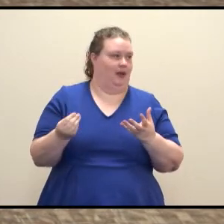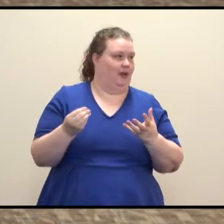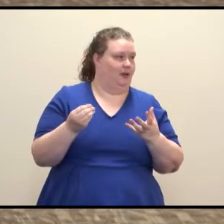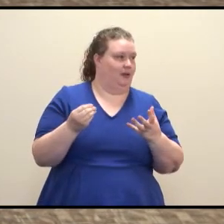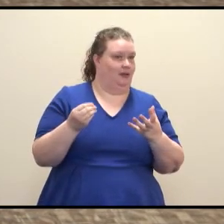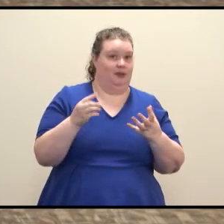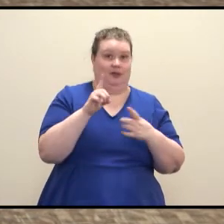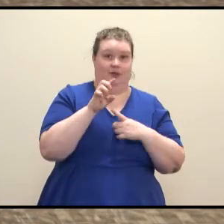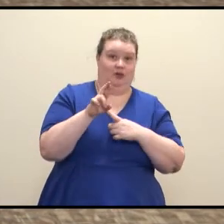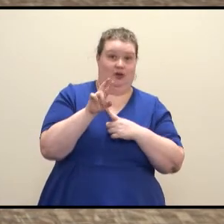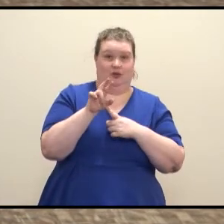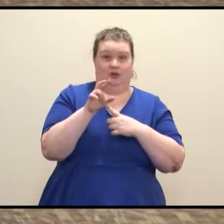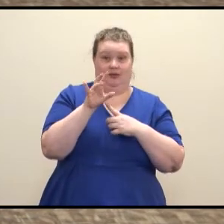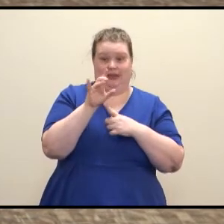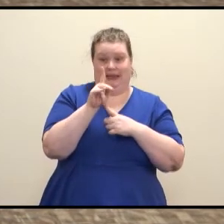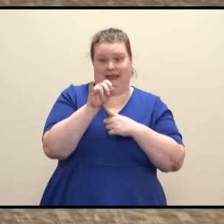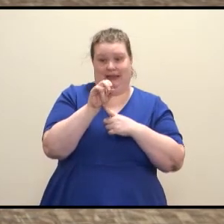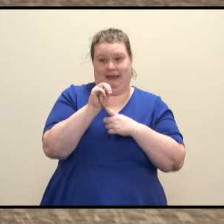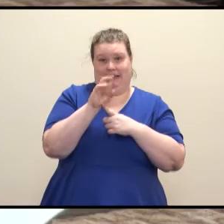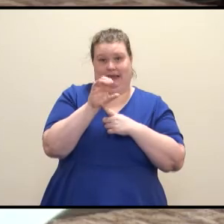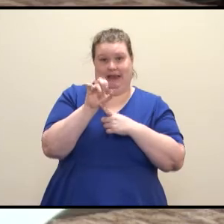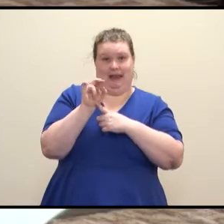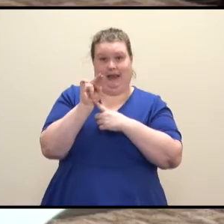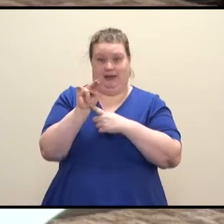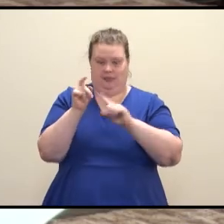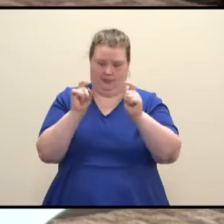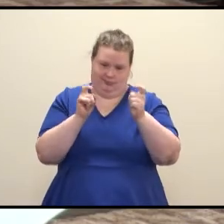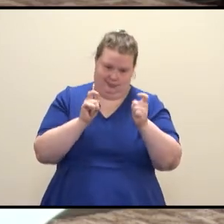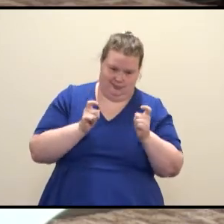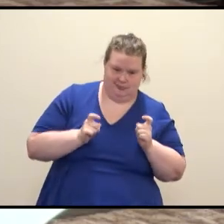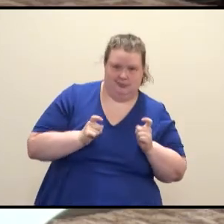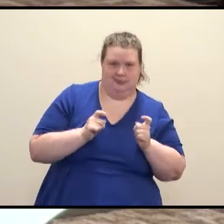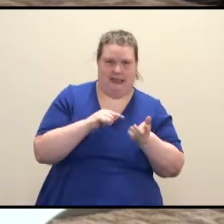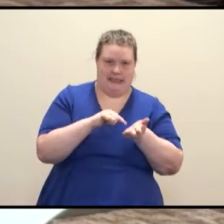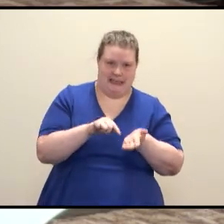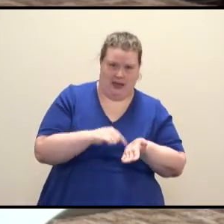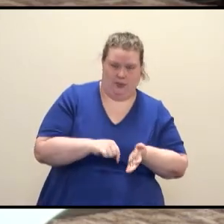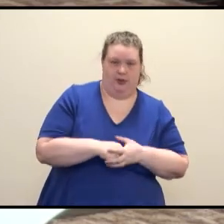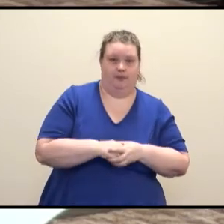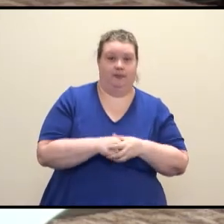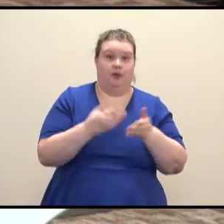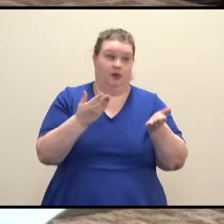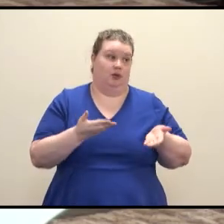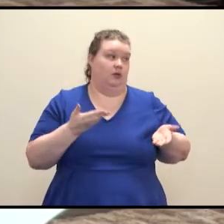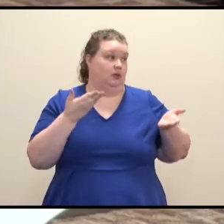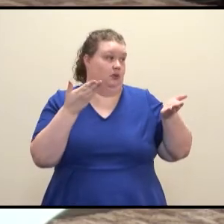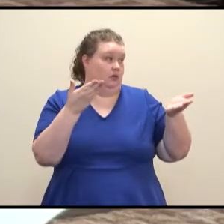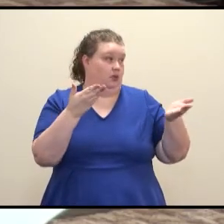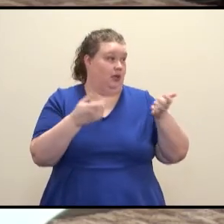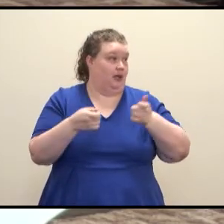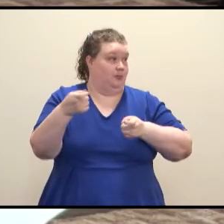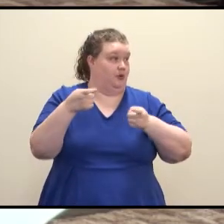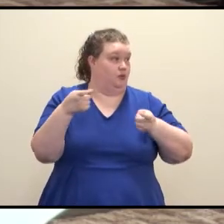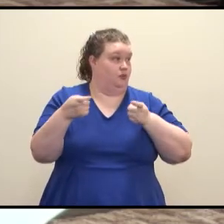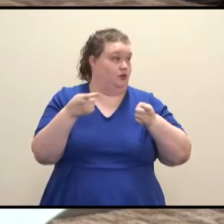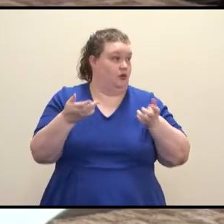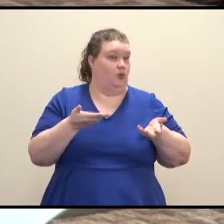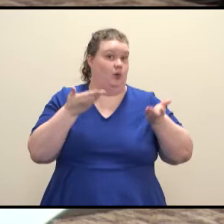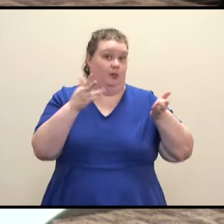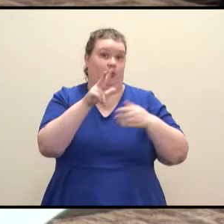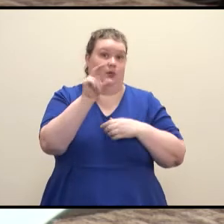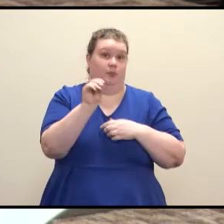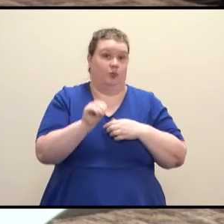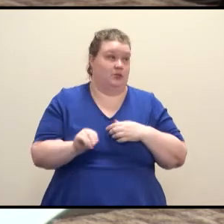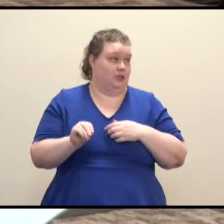get salaries adjusted where they need to be. So we come to you tonight. The administration is recommending the 3% salary